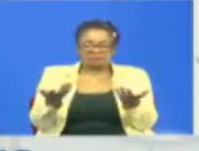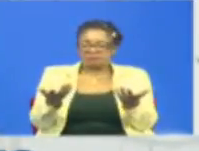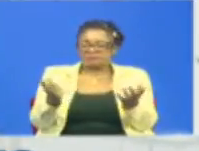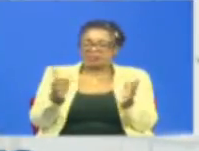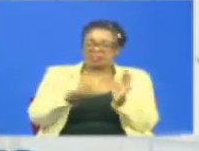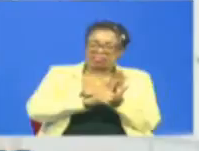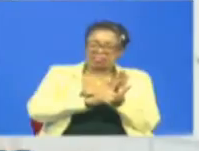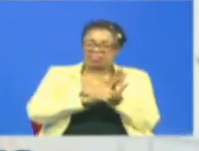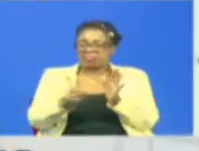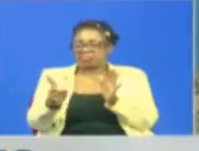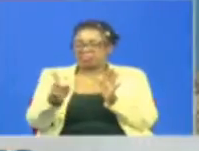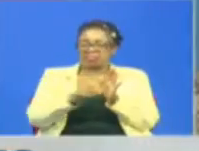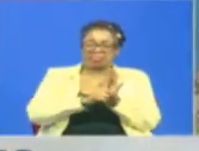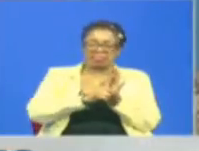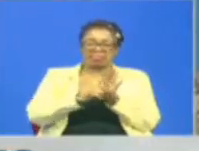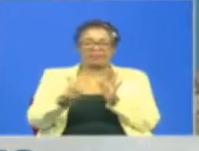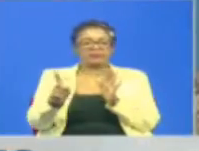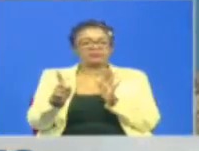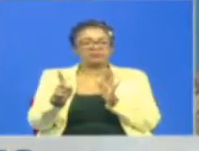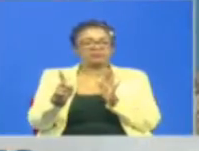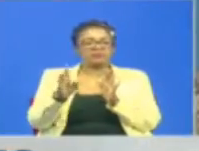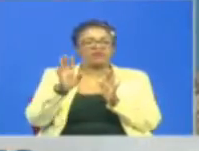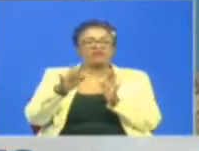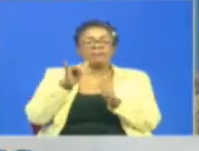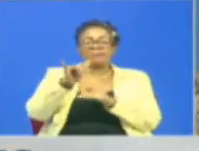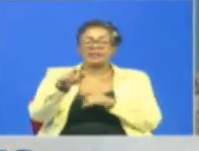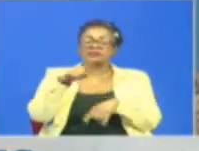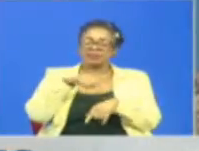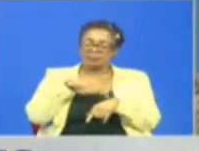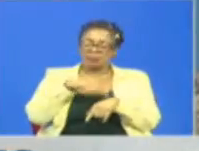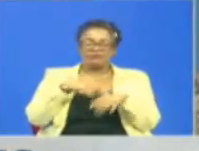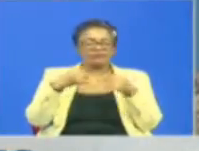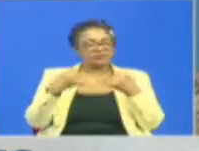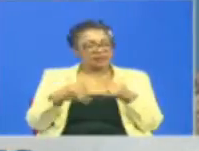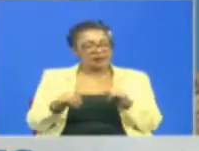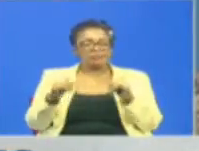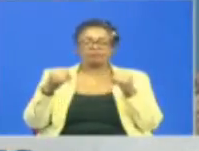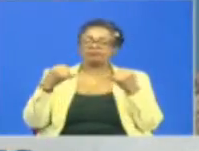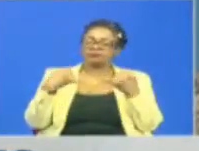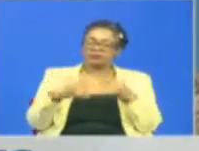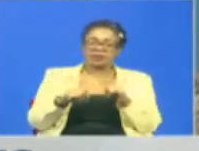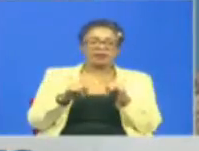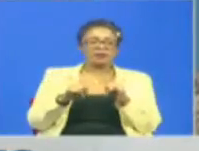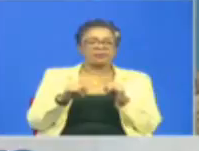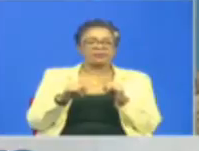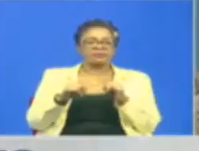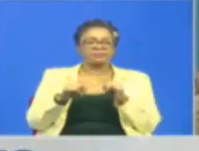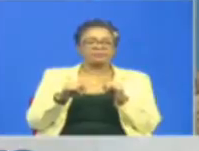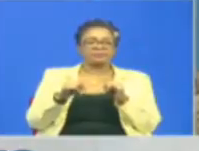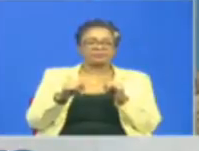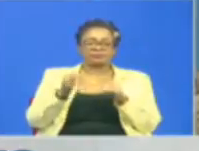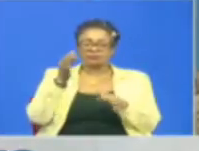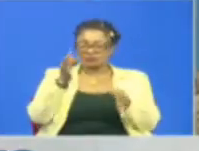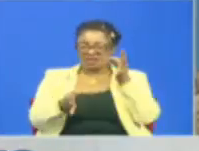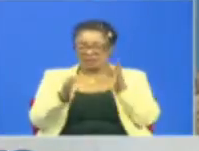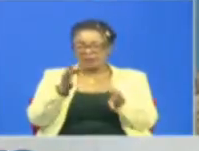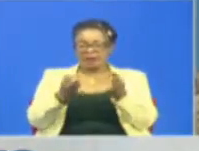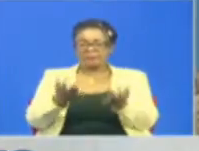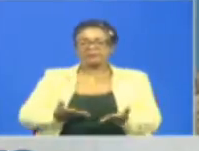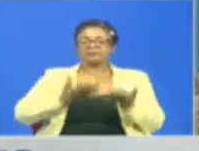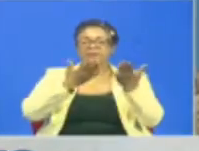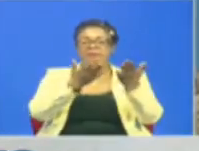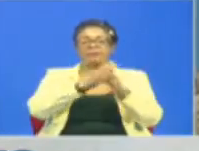in circles. Kwanza siku hiyo, tumejaribu, nikachukua judgment, nikapelekea